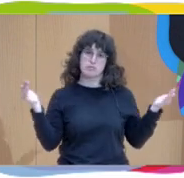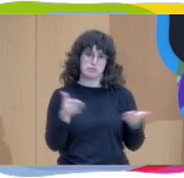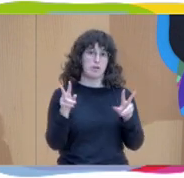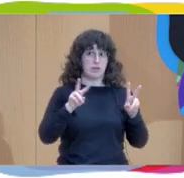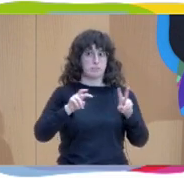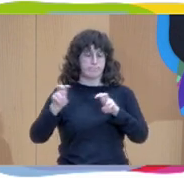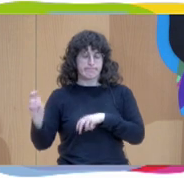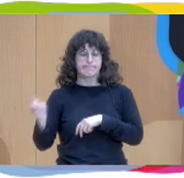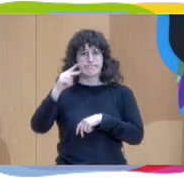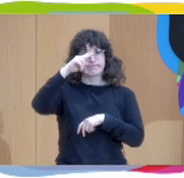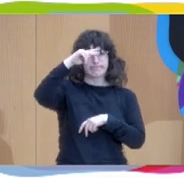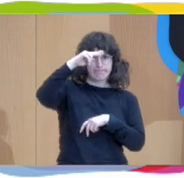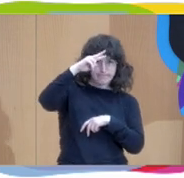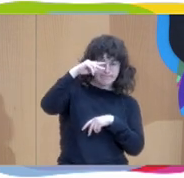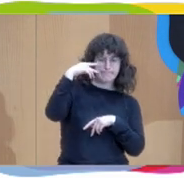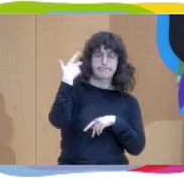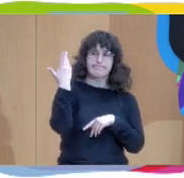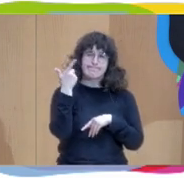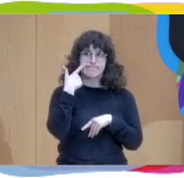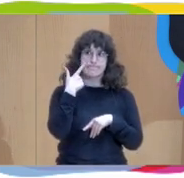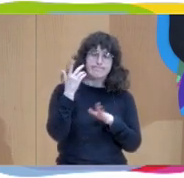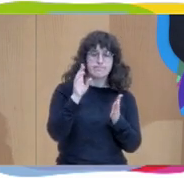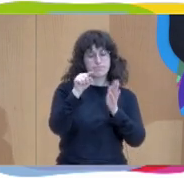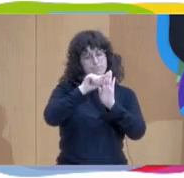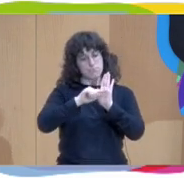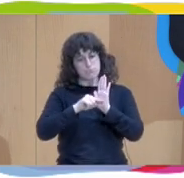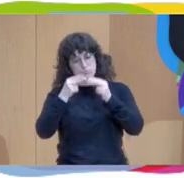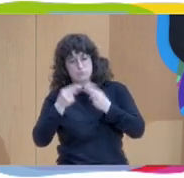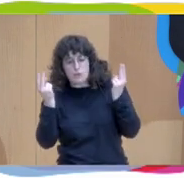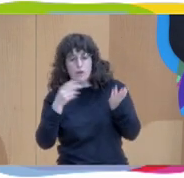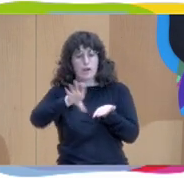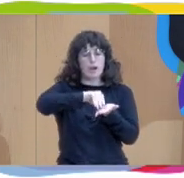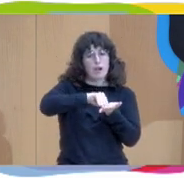our meetings. Those basic ideas we need all the time when we have dialogues.